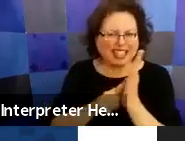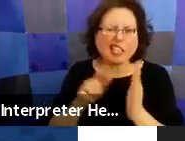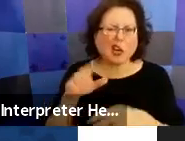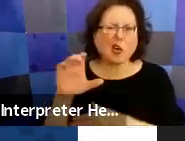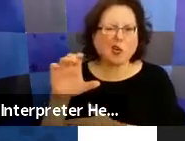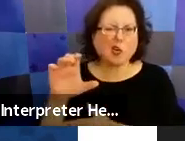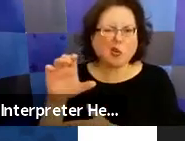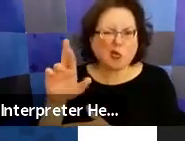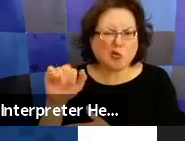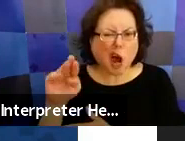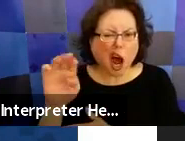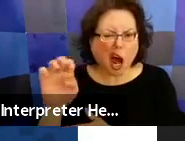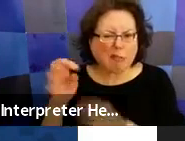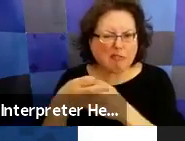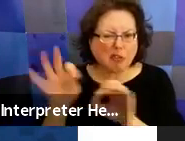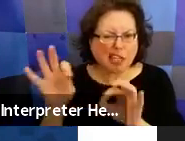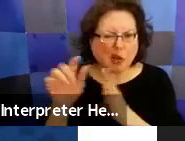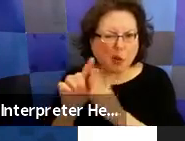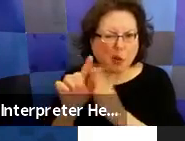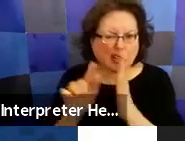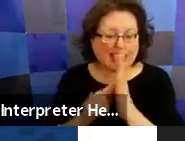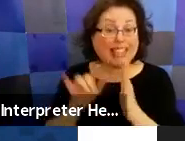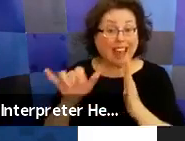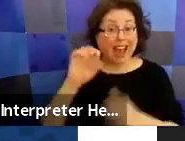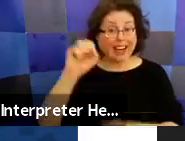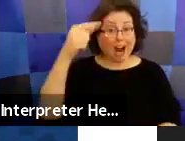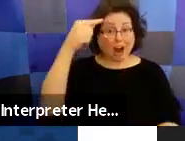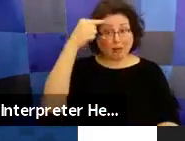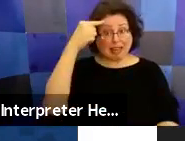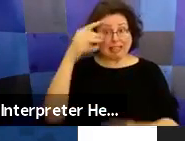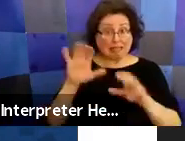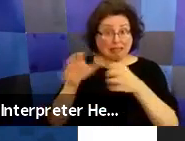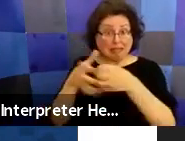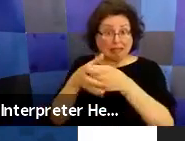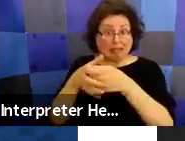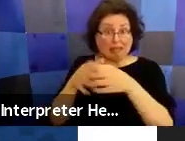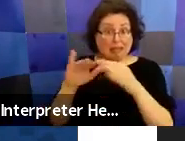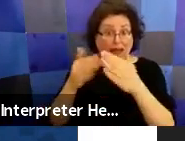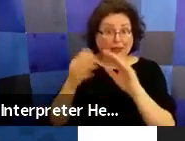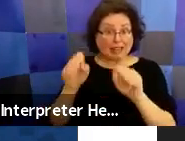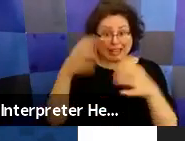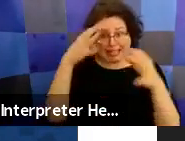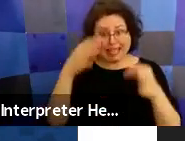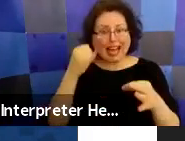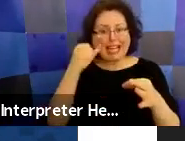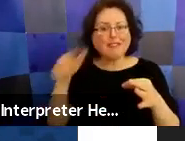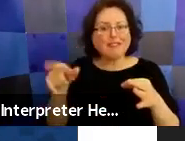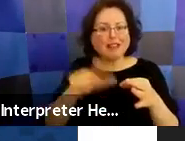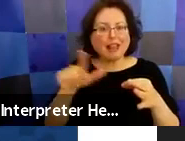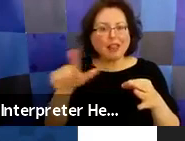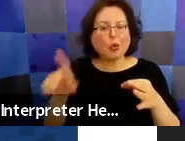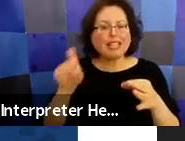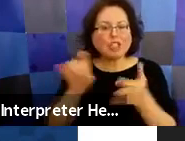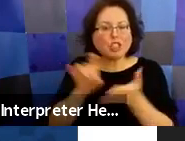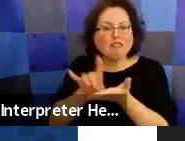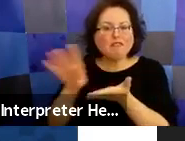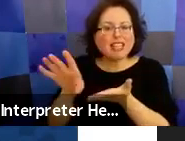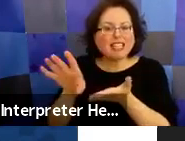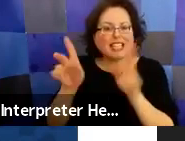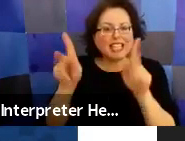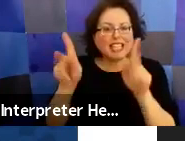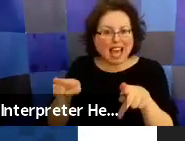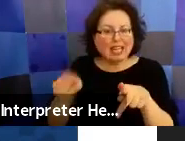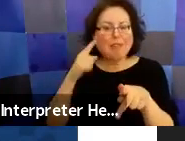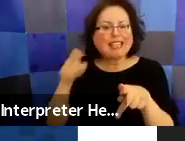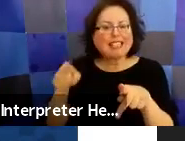a government or the municipality can decide if a landlord needs to evict a tenant because there was